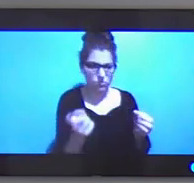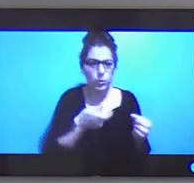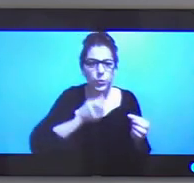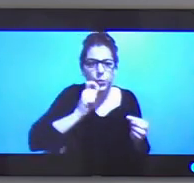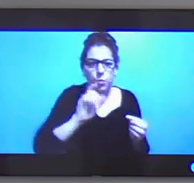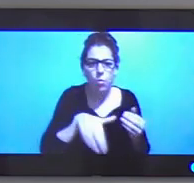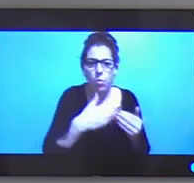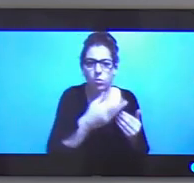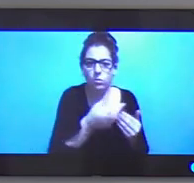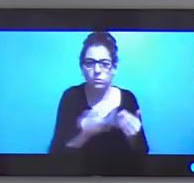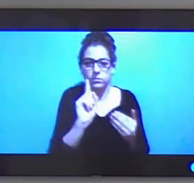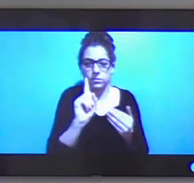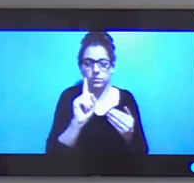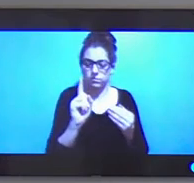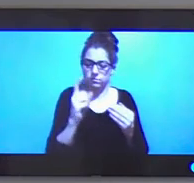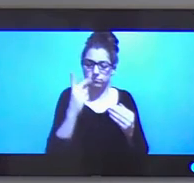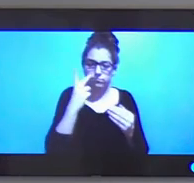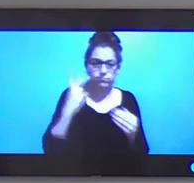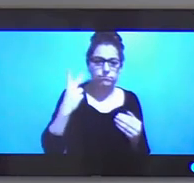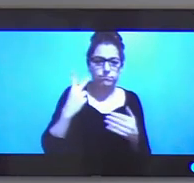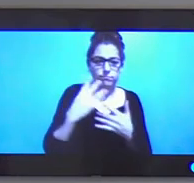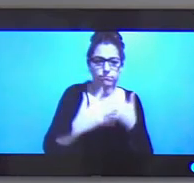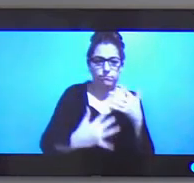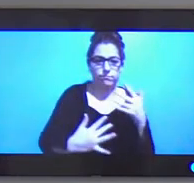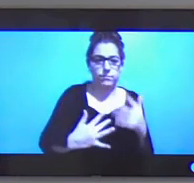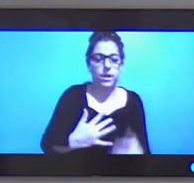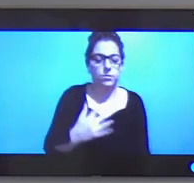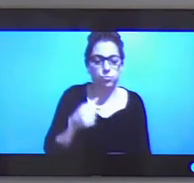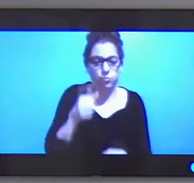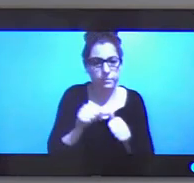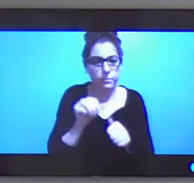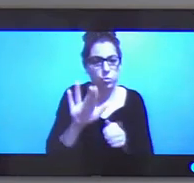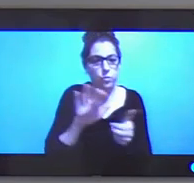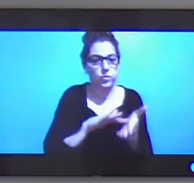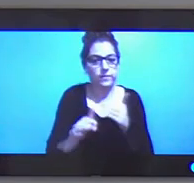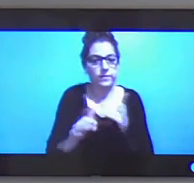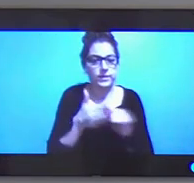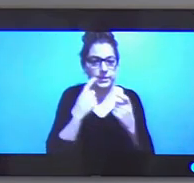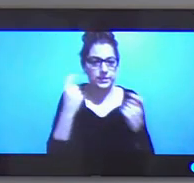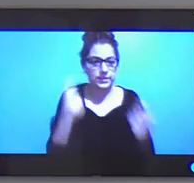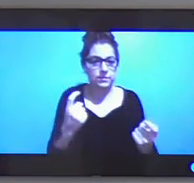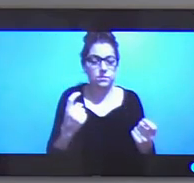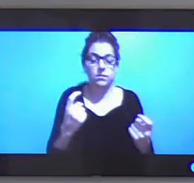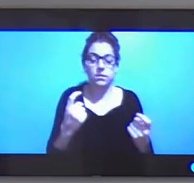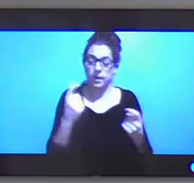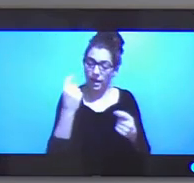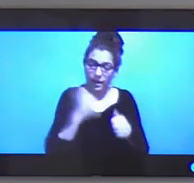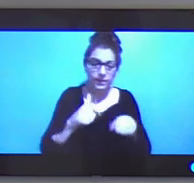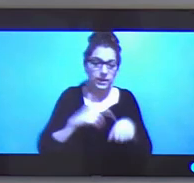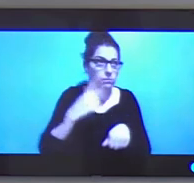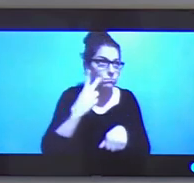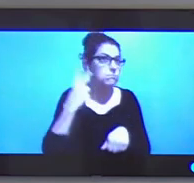Testament shed in my blood for the forgiveness of sins. So do as often as you drink it in remembrance of me."